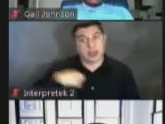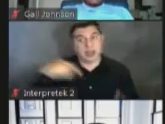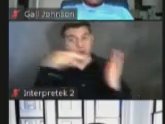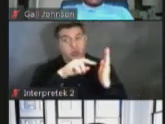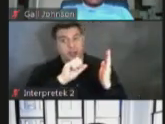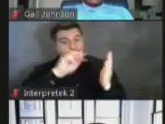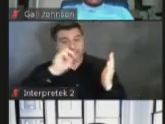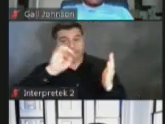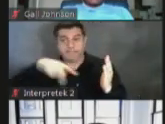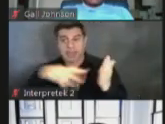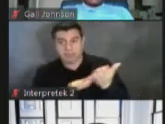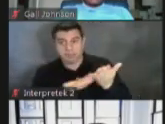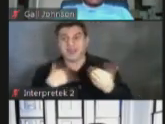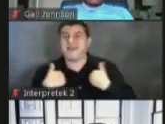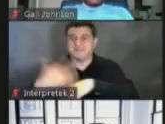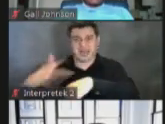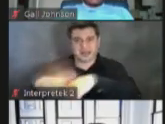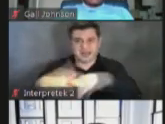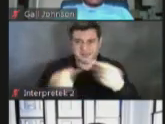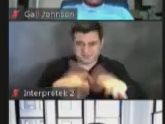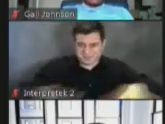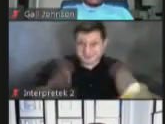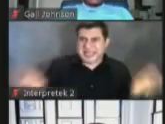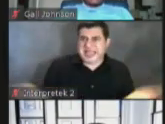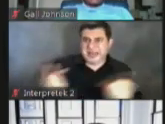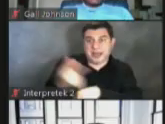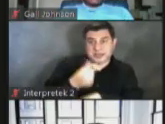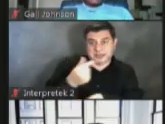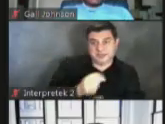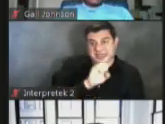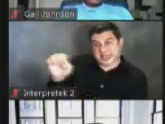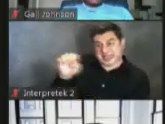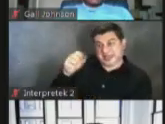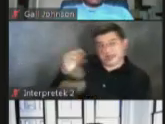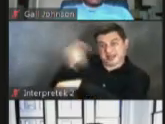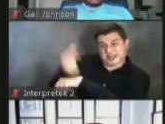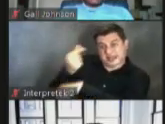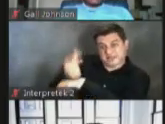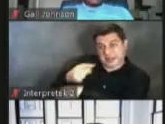see that in East Gainesville, particularly in African-American neighborhoods, there are enormous